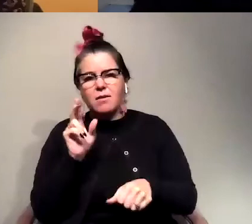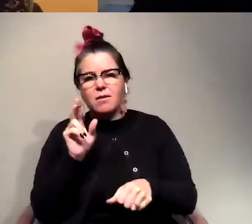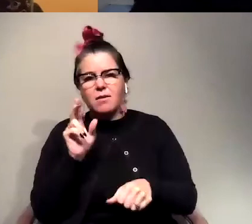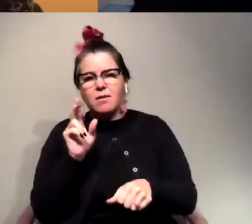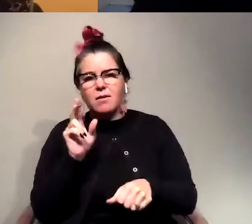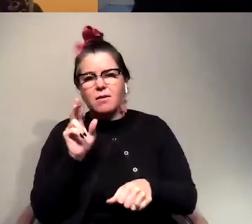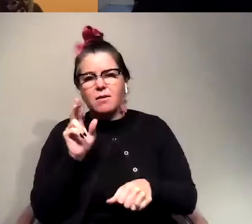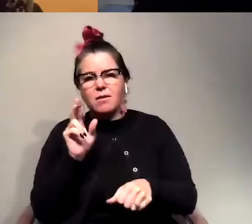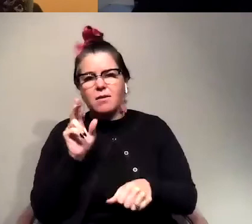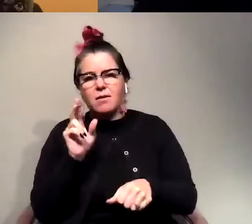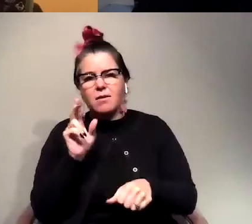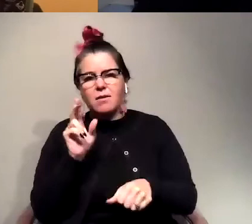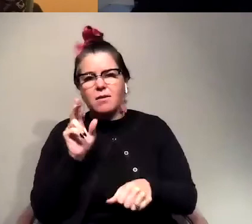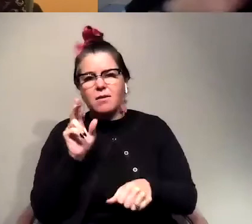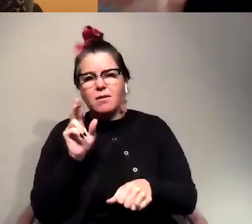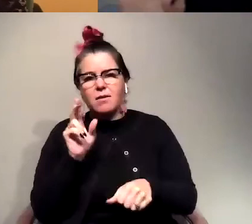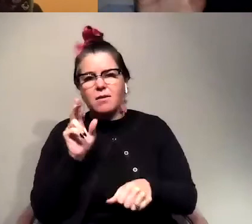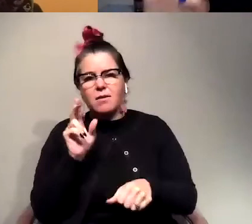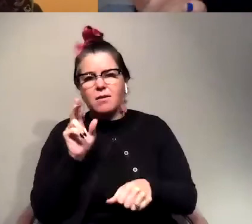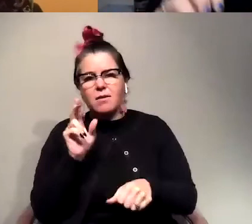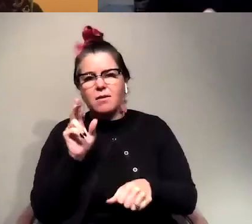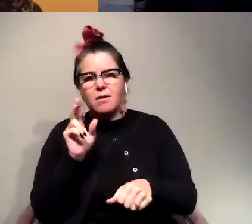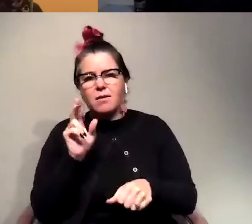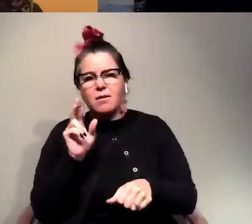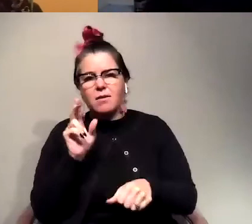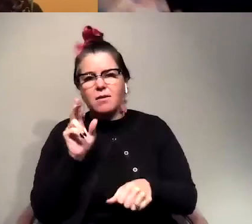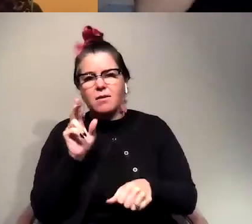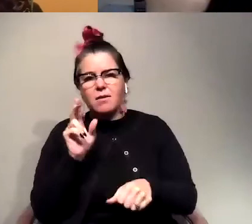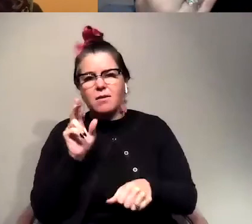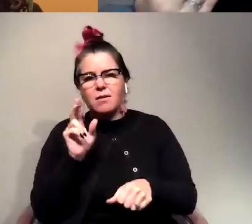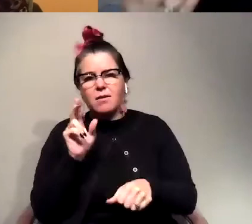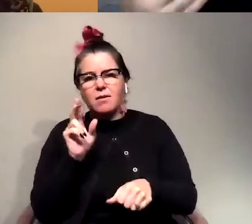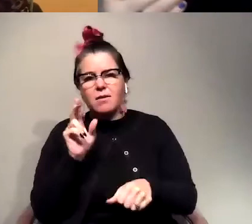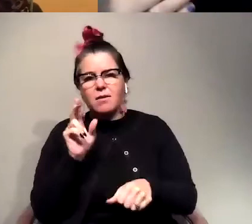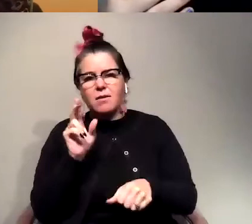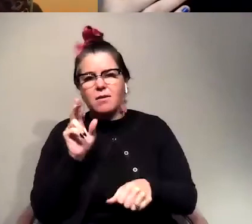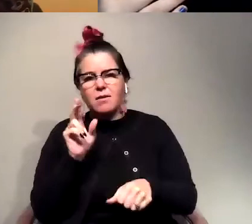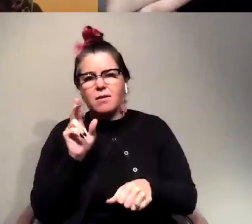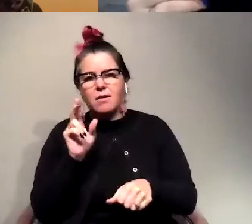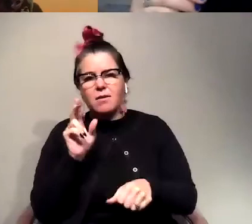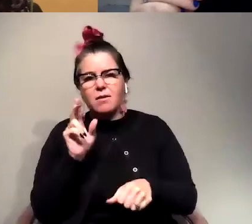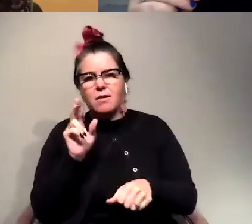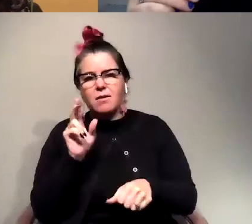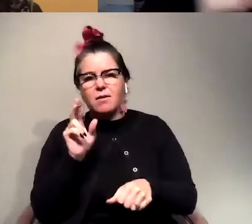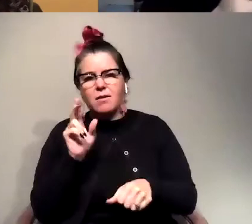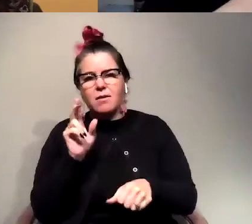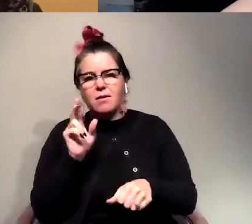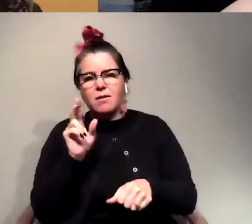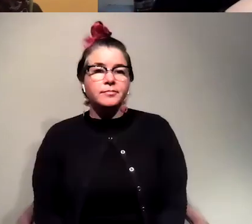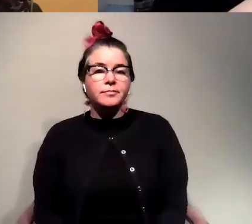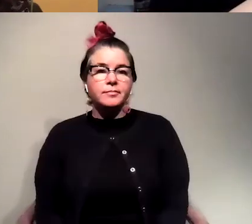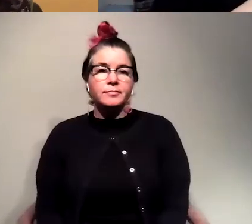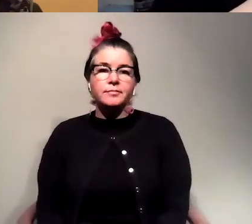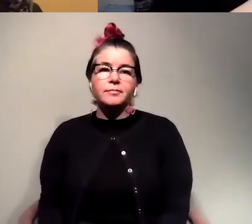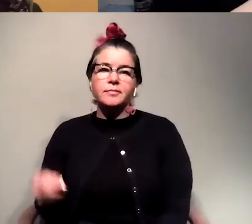idea that these test like cheating softwares were looking at our faces and trying Yeah. to detect cheating in our